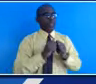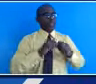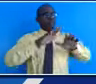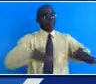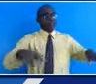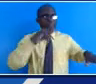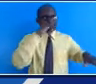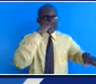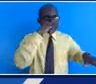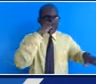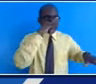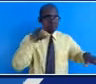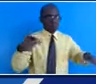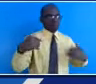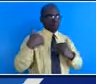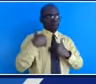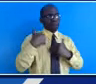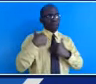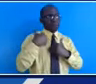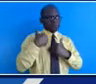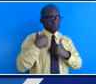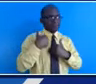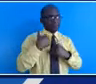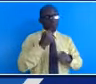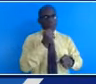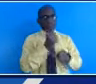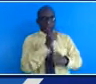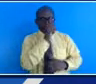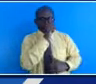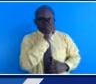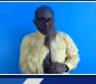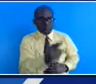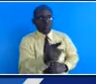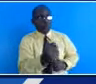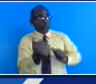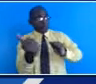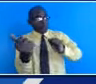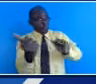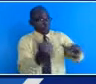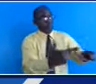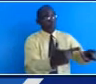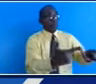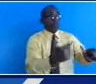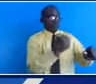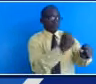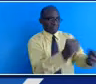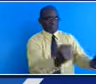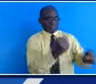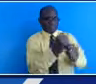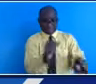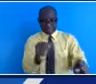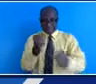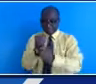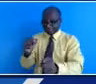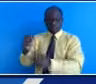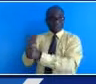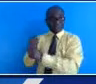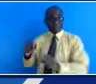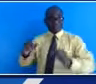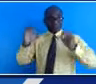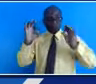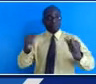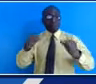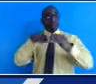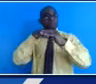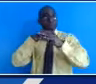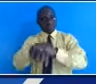proper protections for them and their children. So I don't envy Robin's tasks, but we're very happy that she's here. And please, Robin, do share with us some of your